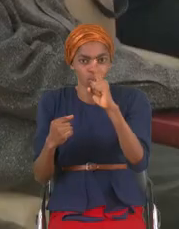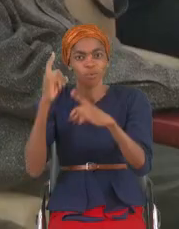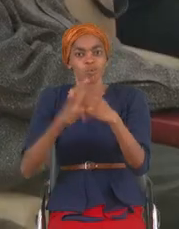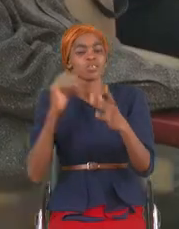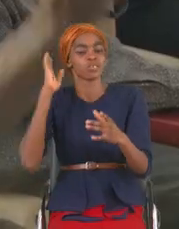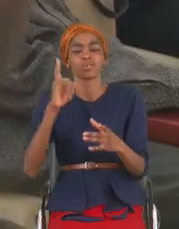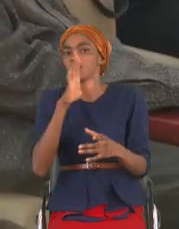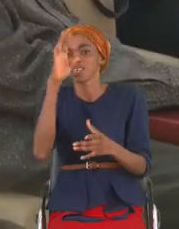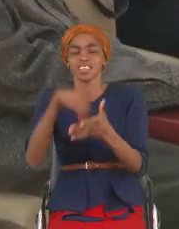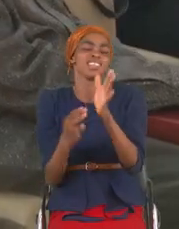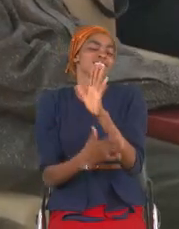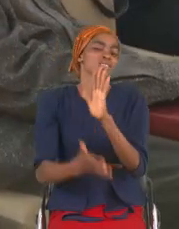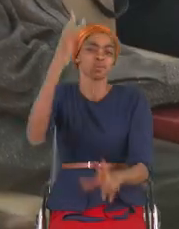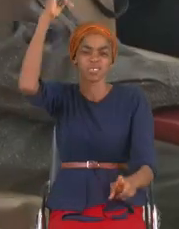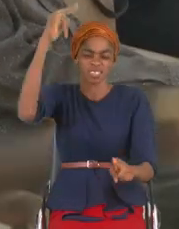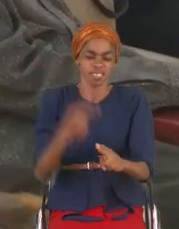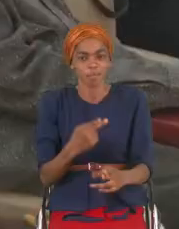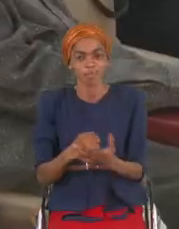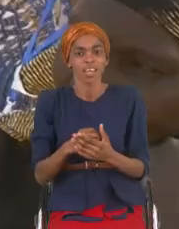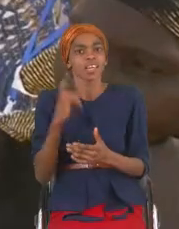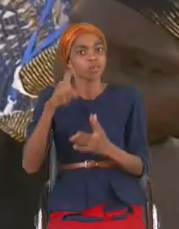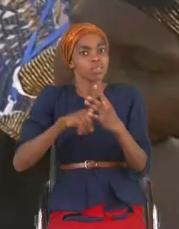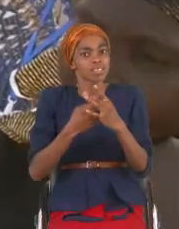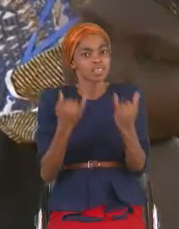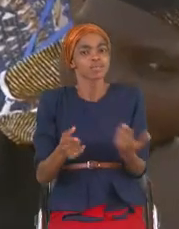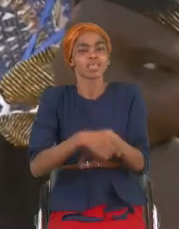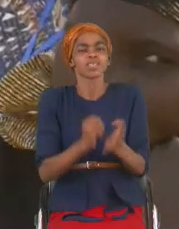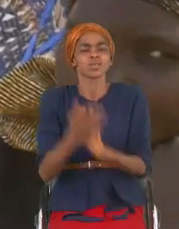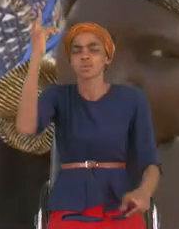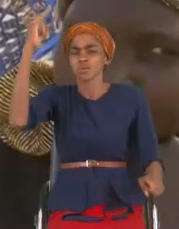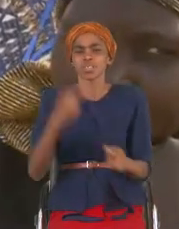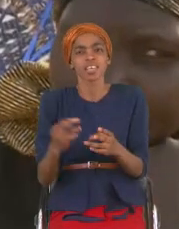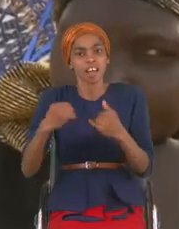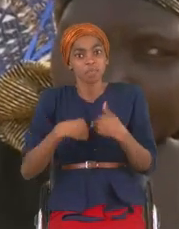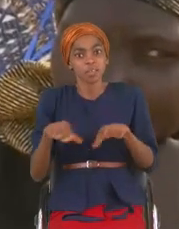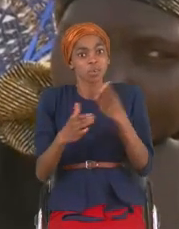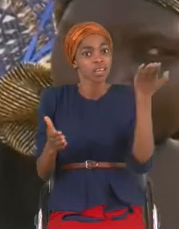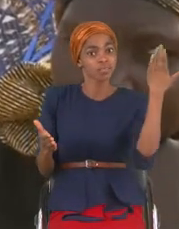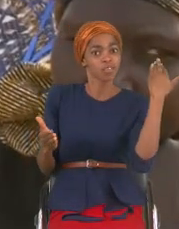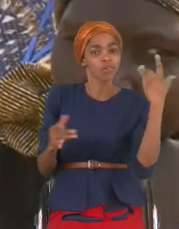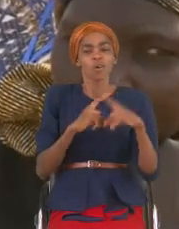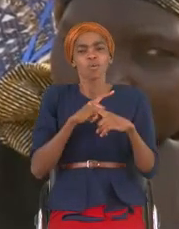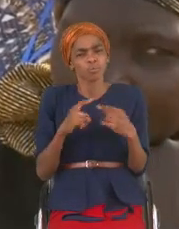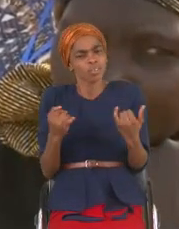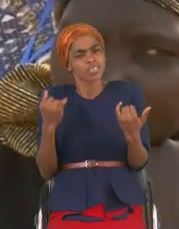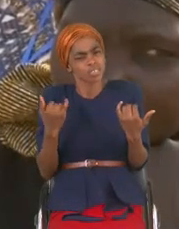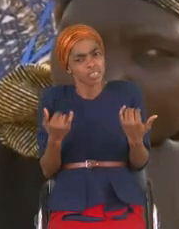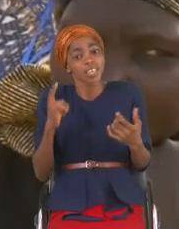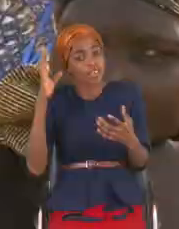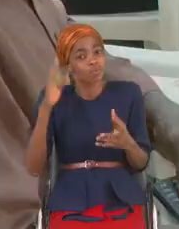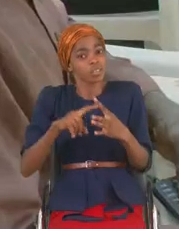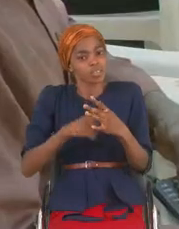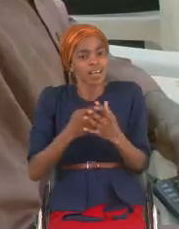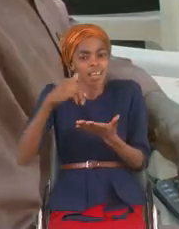be. It's going to start today. He's been doing it before, but it's going to start a